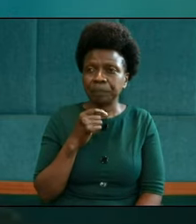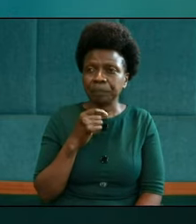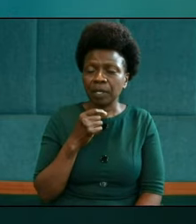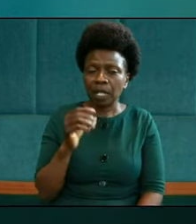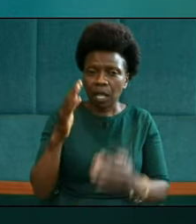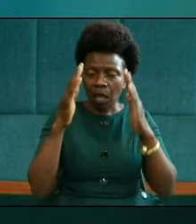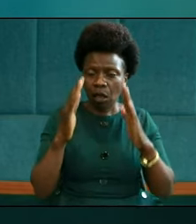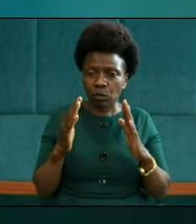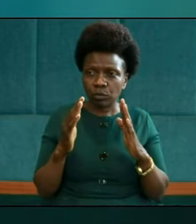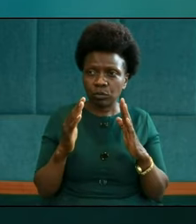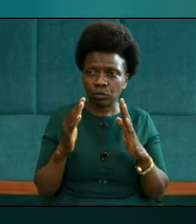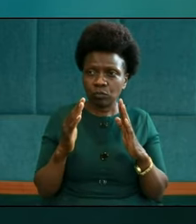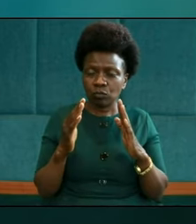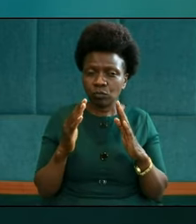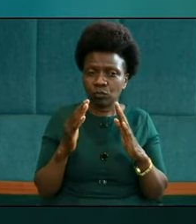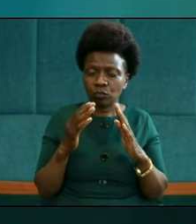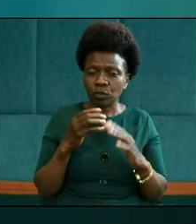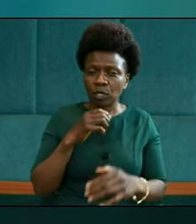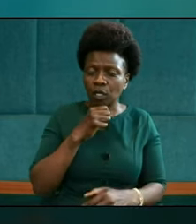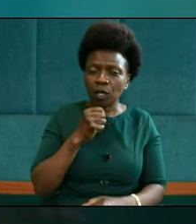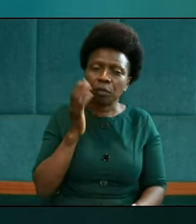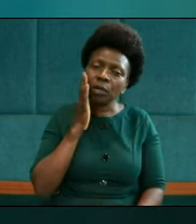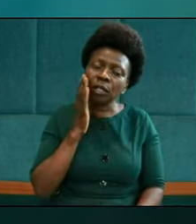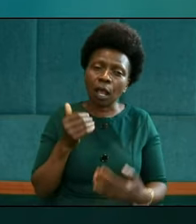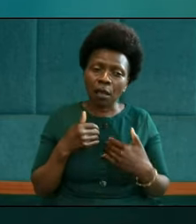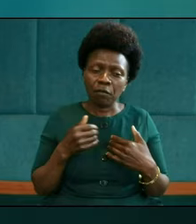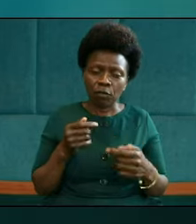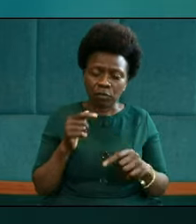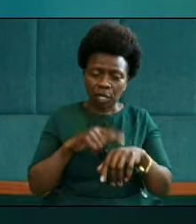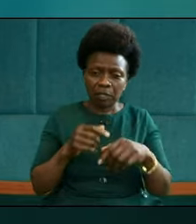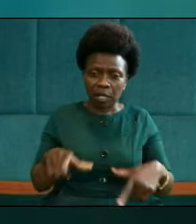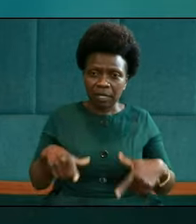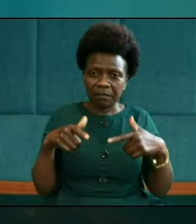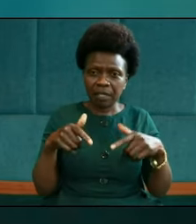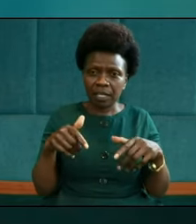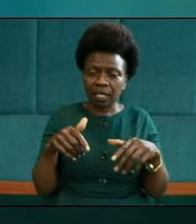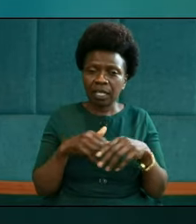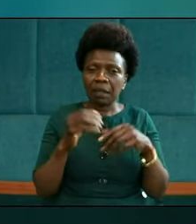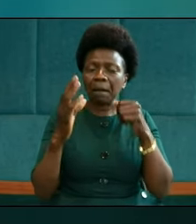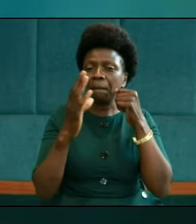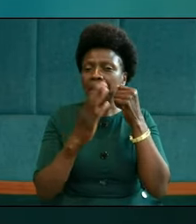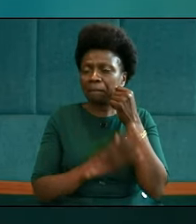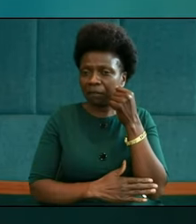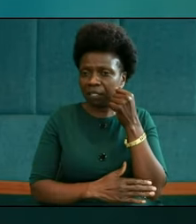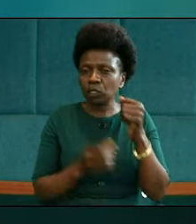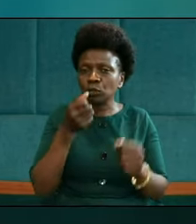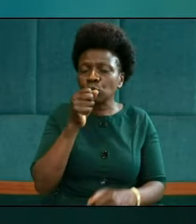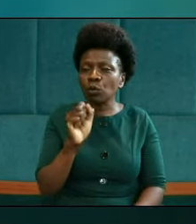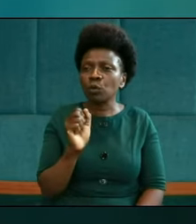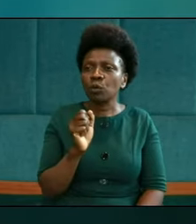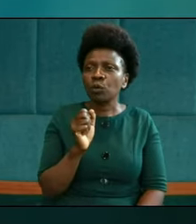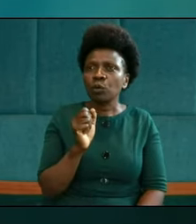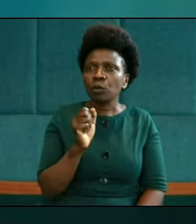the house, you know what a grandmother can have when they are living in poverty. So it